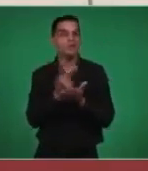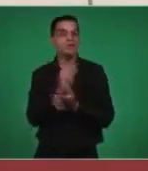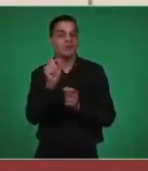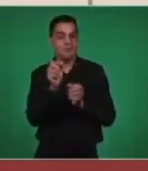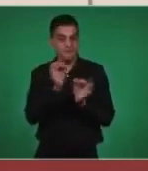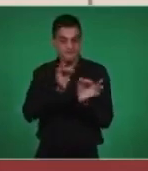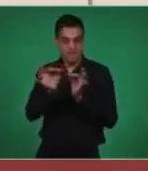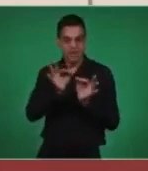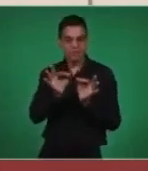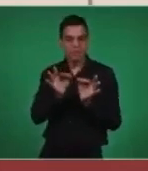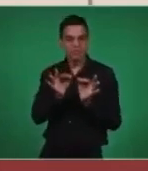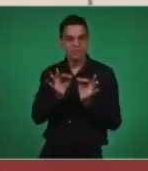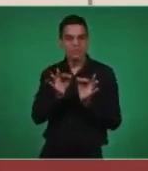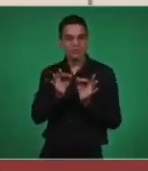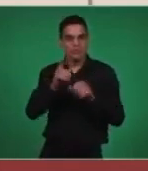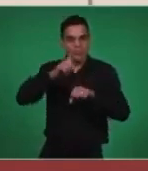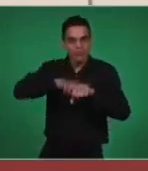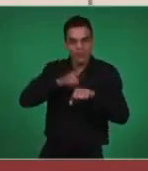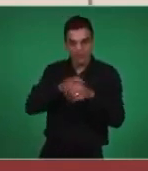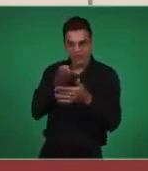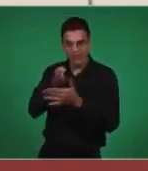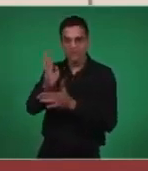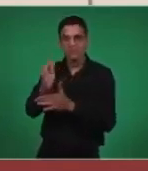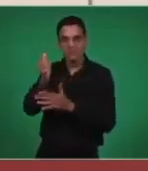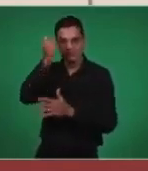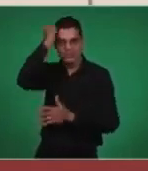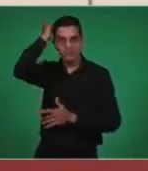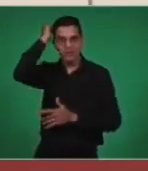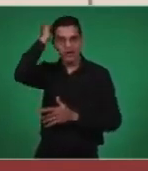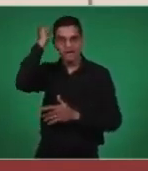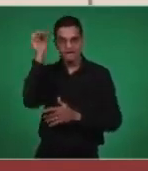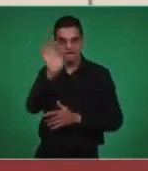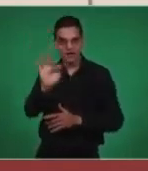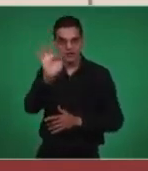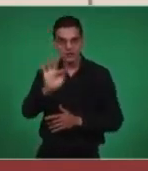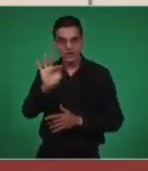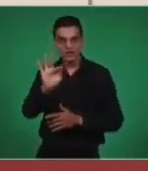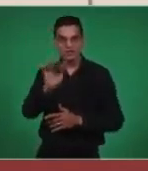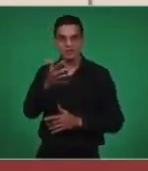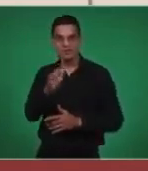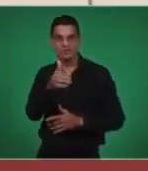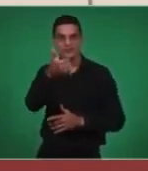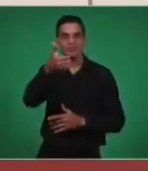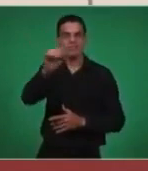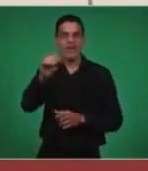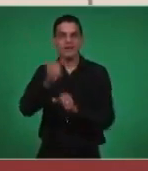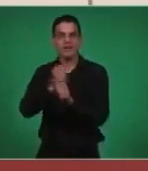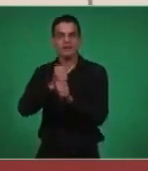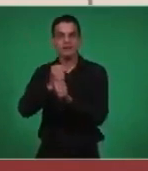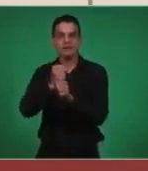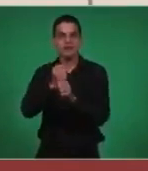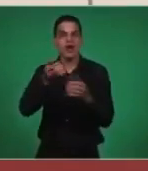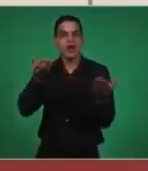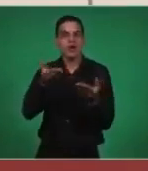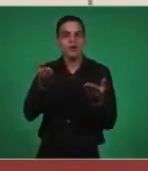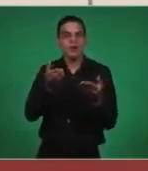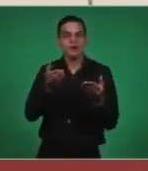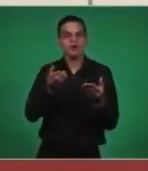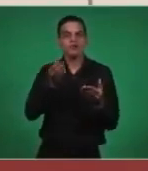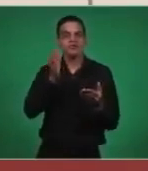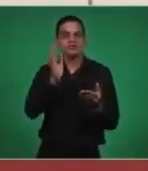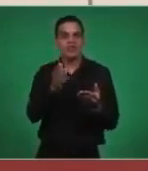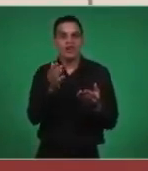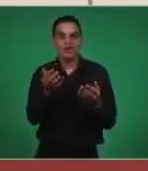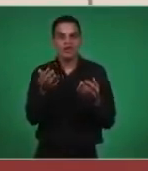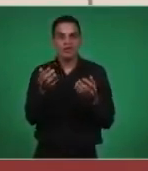She planned it out from the moment in which she entered into college. It's a plan of 10 years.